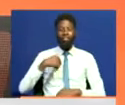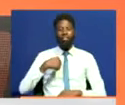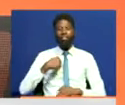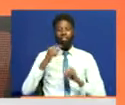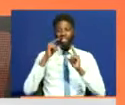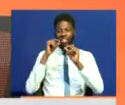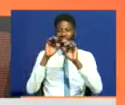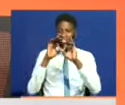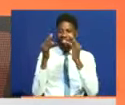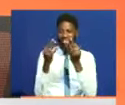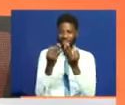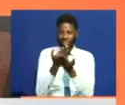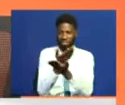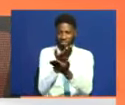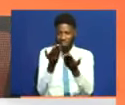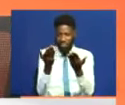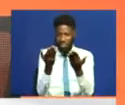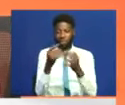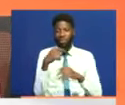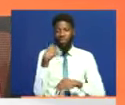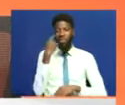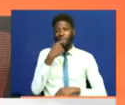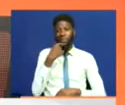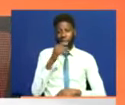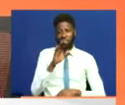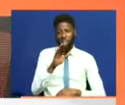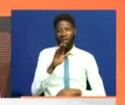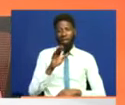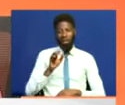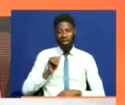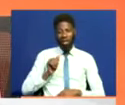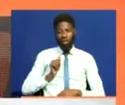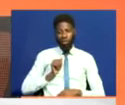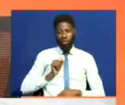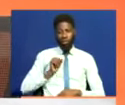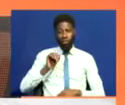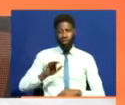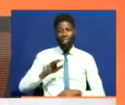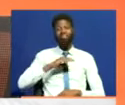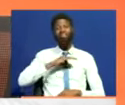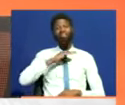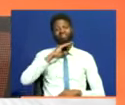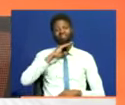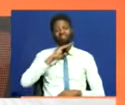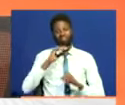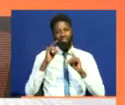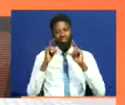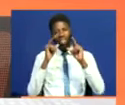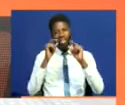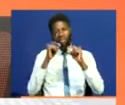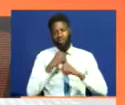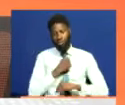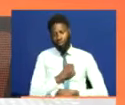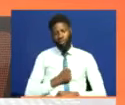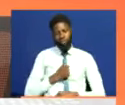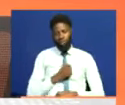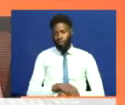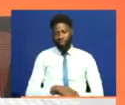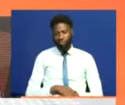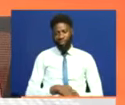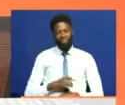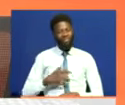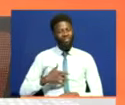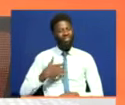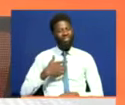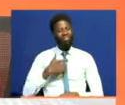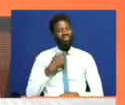families of the beloved ones who lost the beautiful young girls. It's sad, and we still give our condolences to